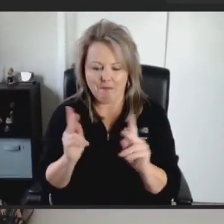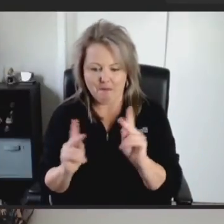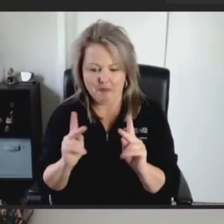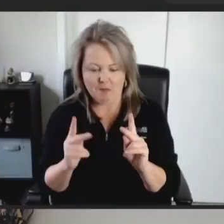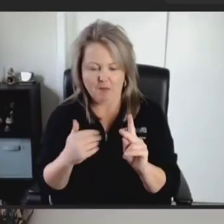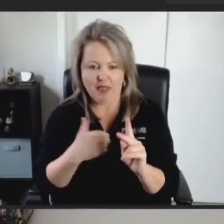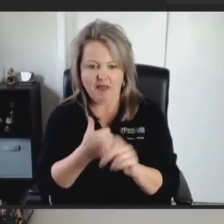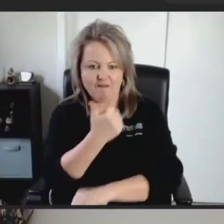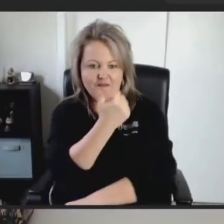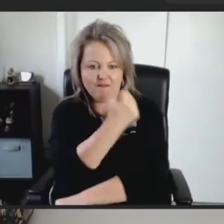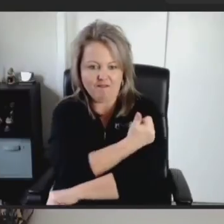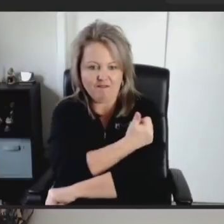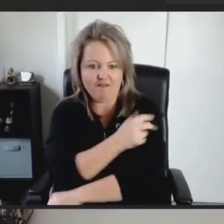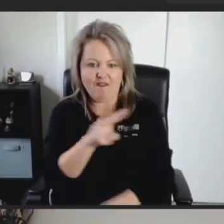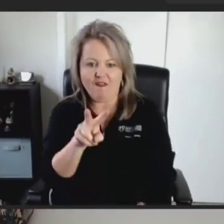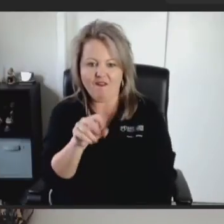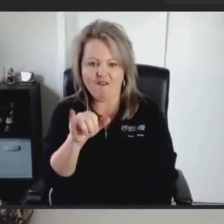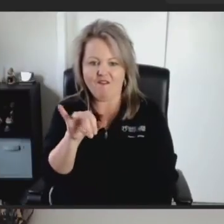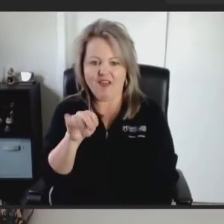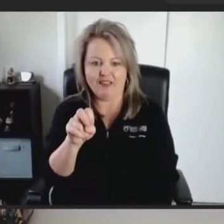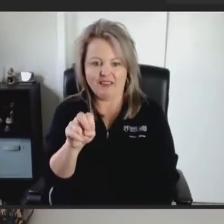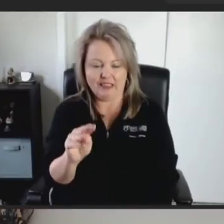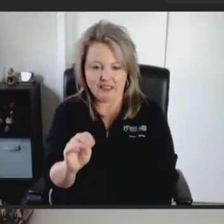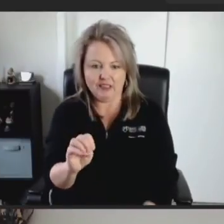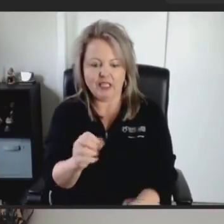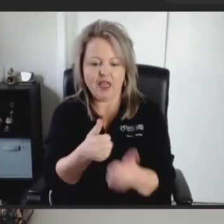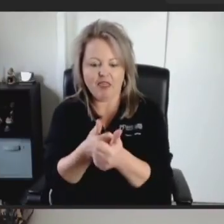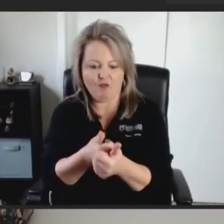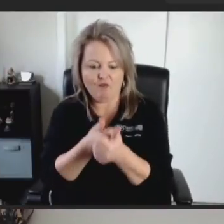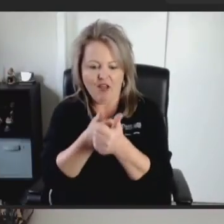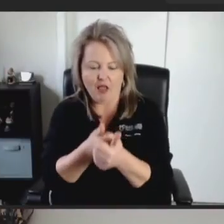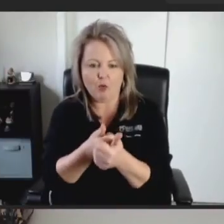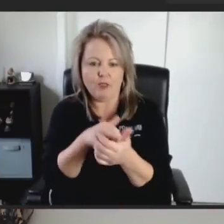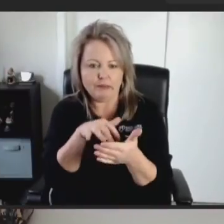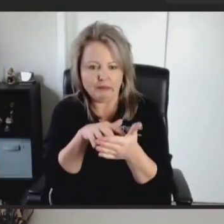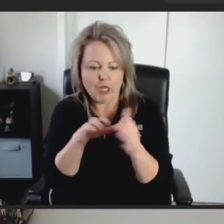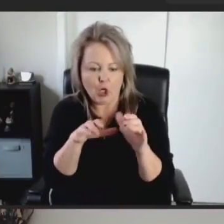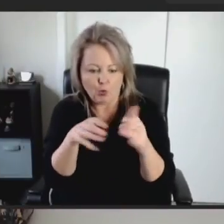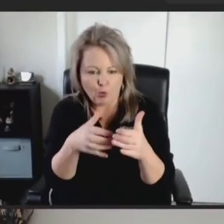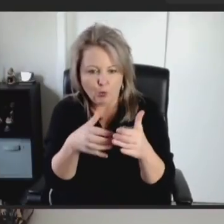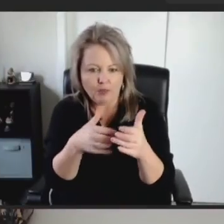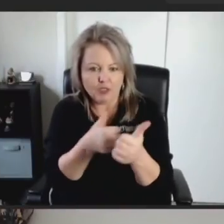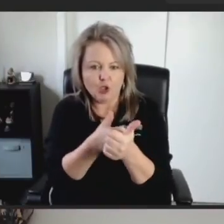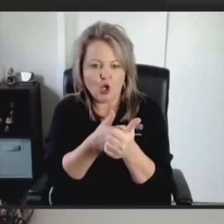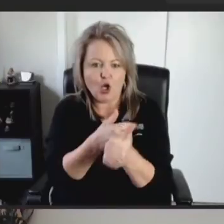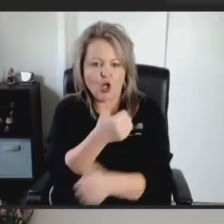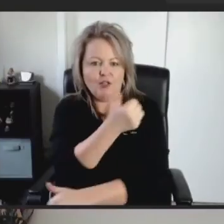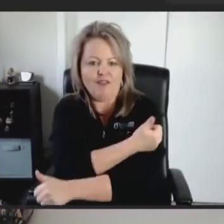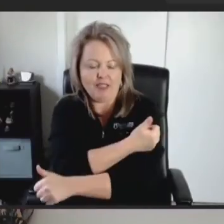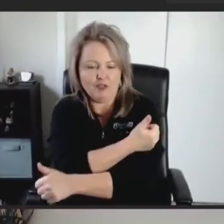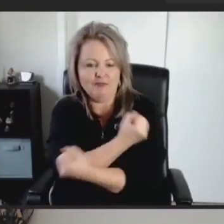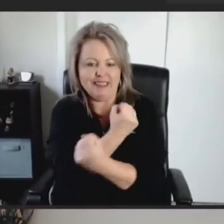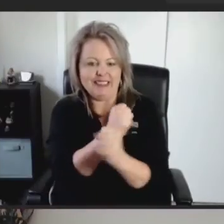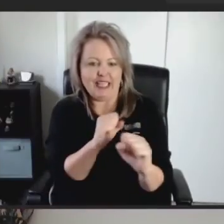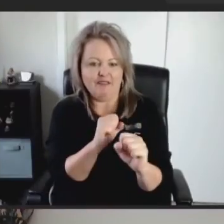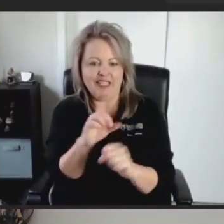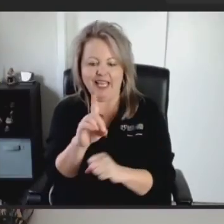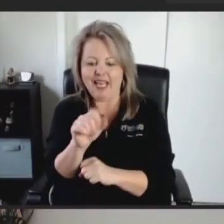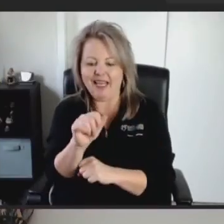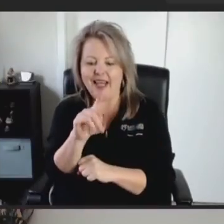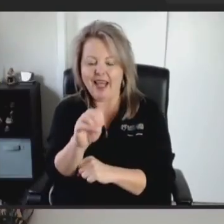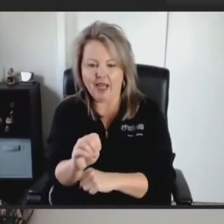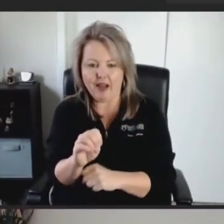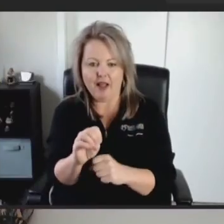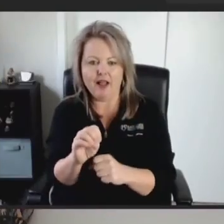vaccine that are followed prospectively, like in actual study groups. That's called the Vaccine Safety Data Link, which is by the CDC